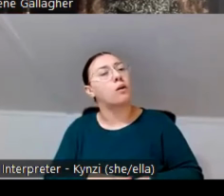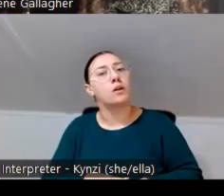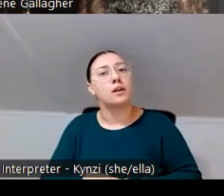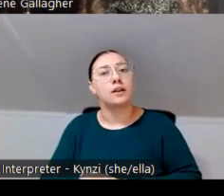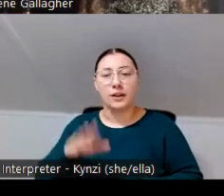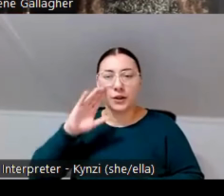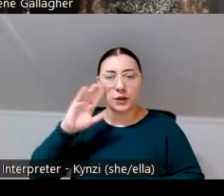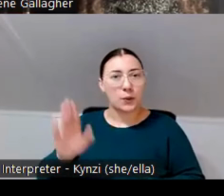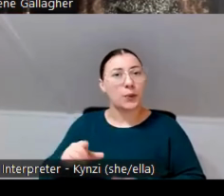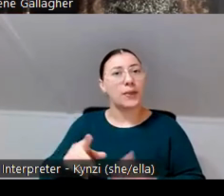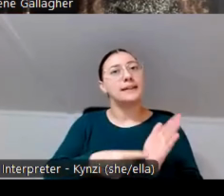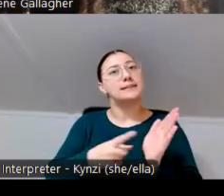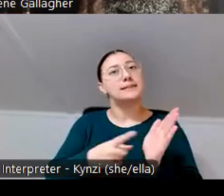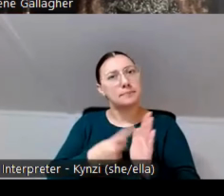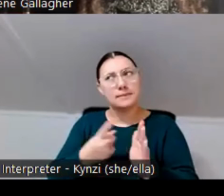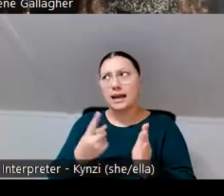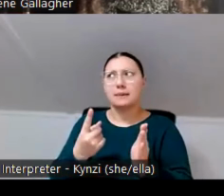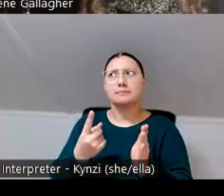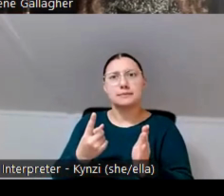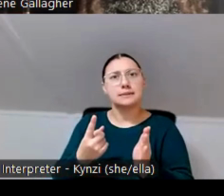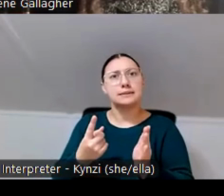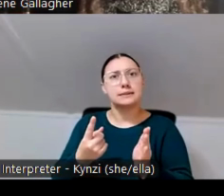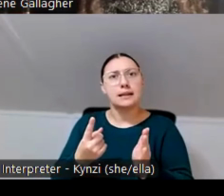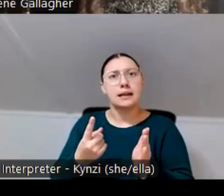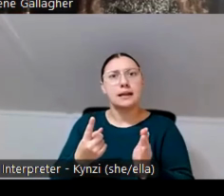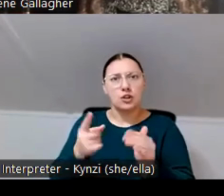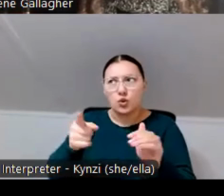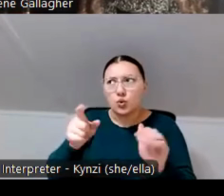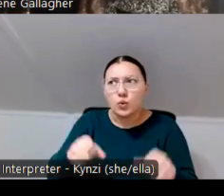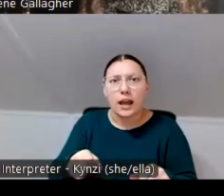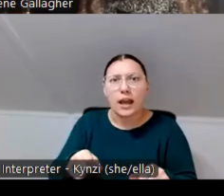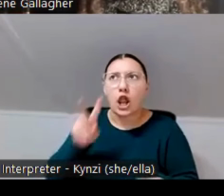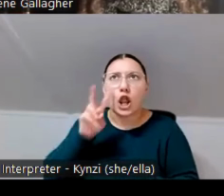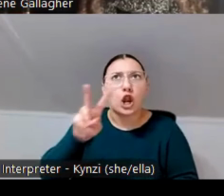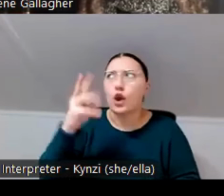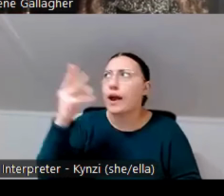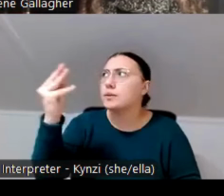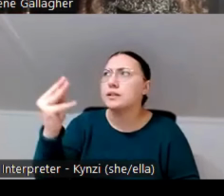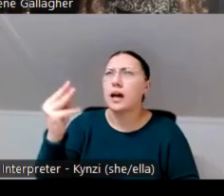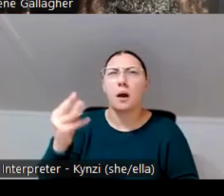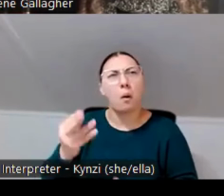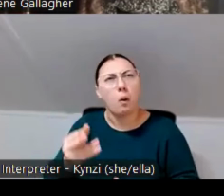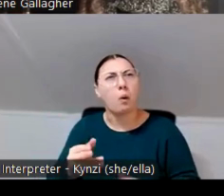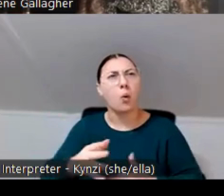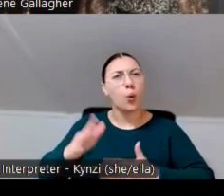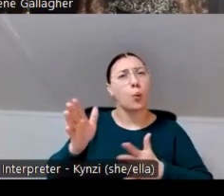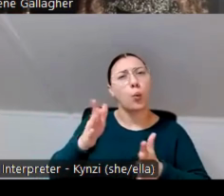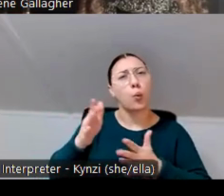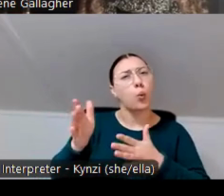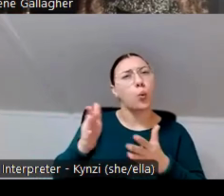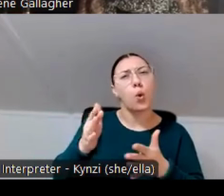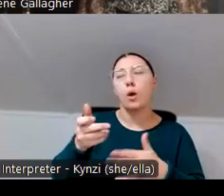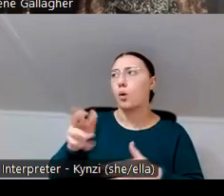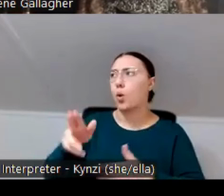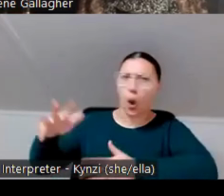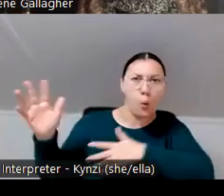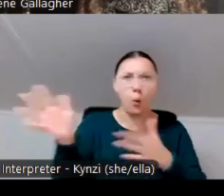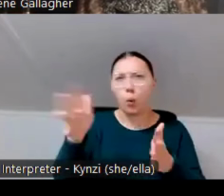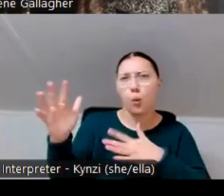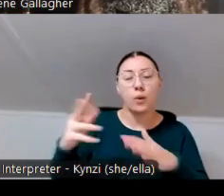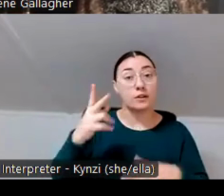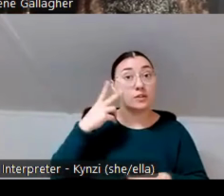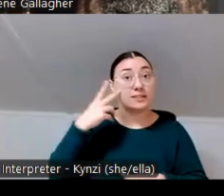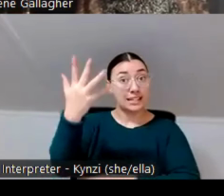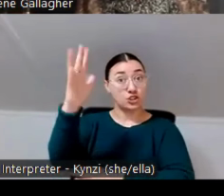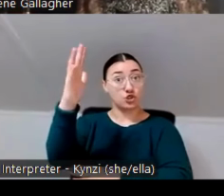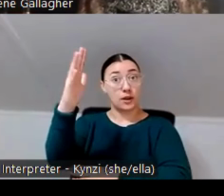So sometimes we can tell it's windy by looking outside and seeing the, the leaves or the tree